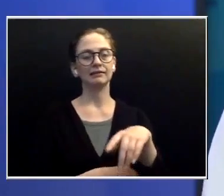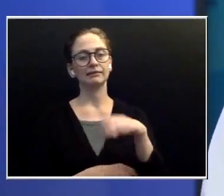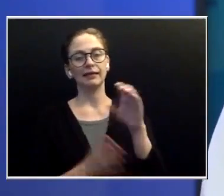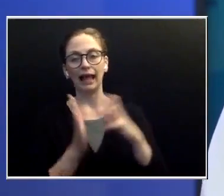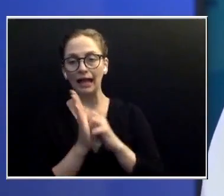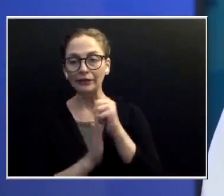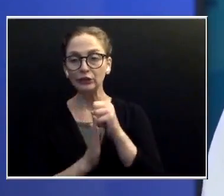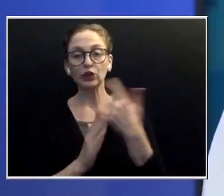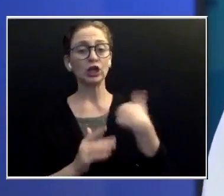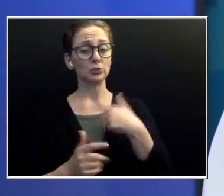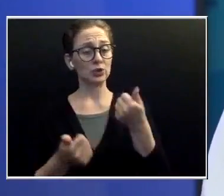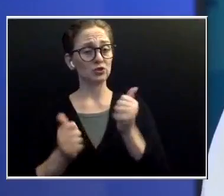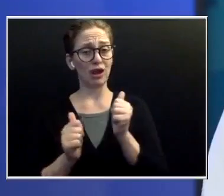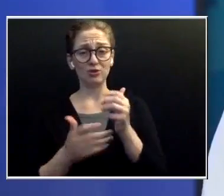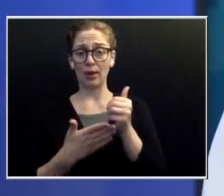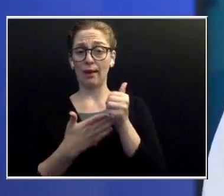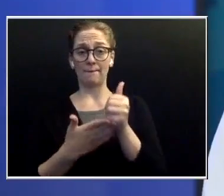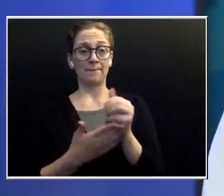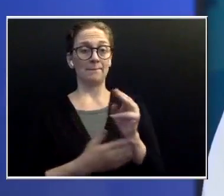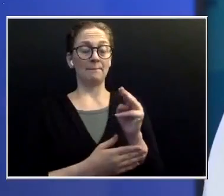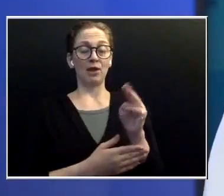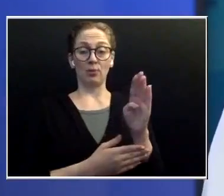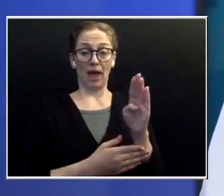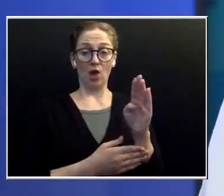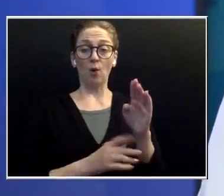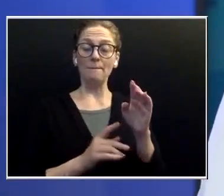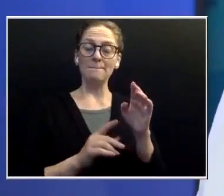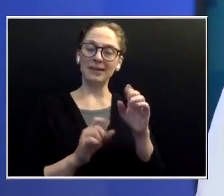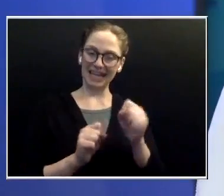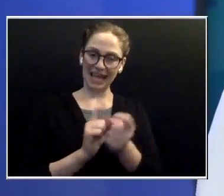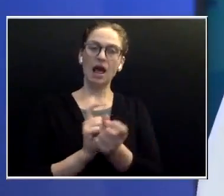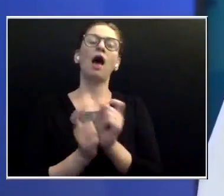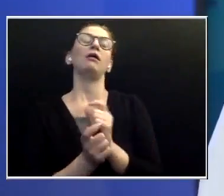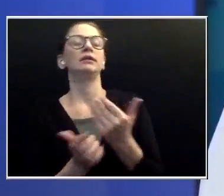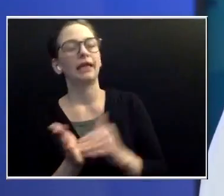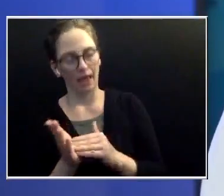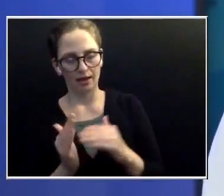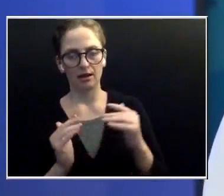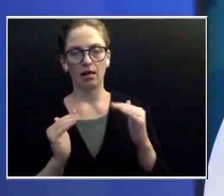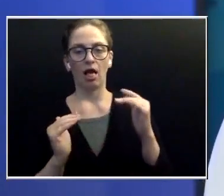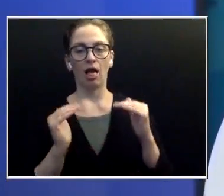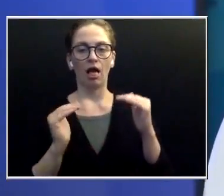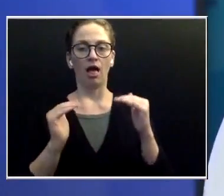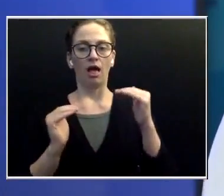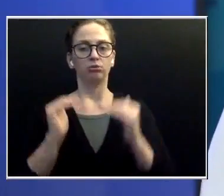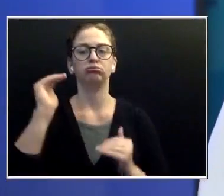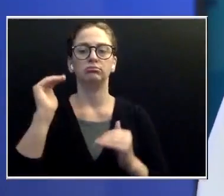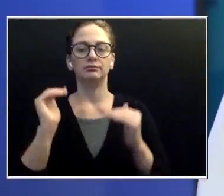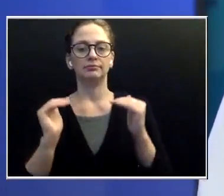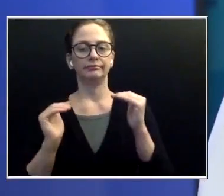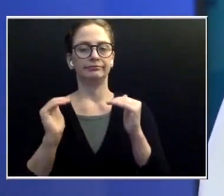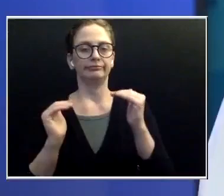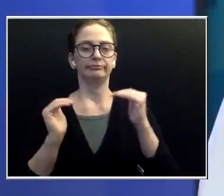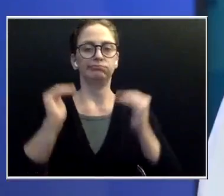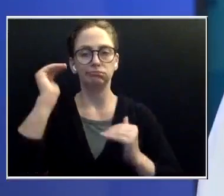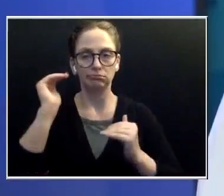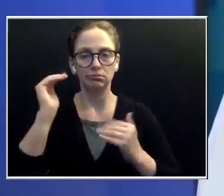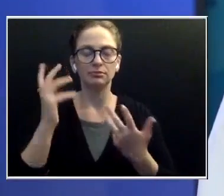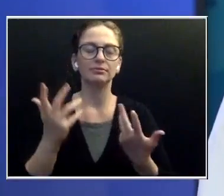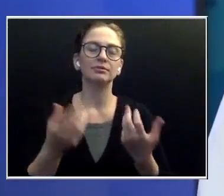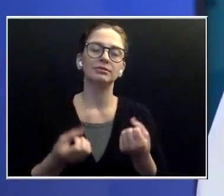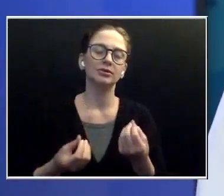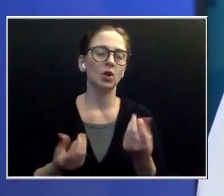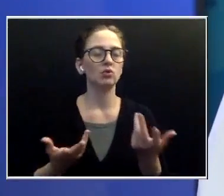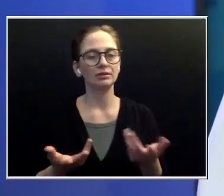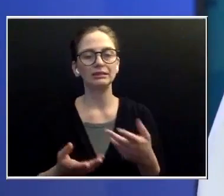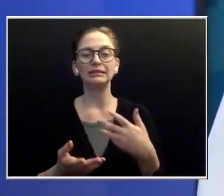why I mentioned actually about IBD patients, the recurrence rate is 50% without C. diff, without fecal transplant. So even by doing the fecal